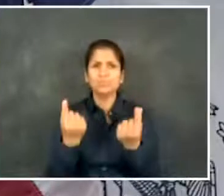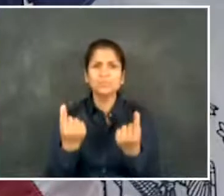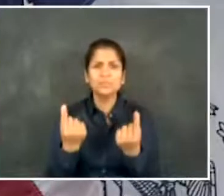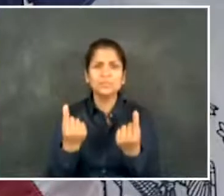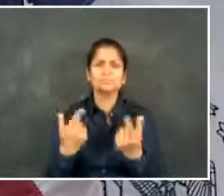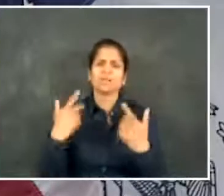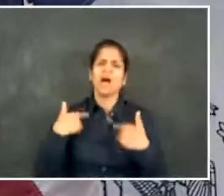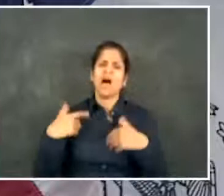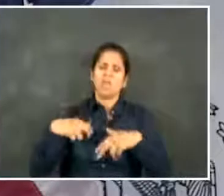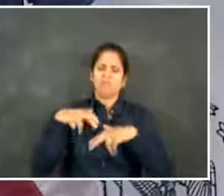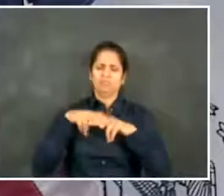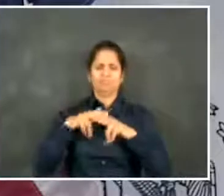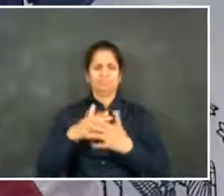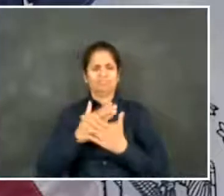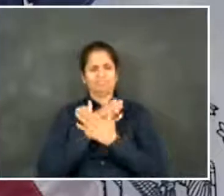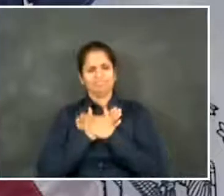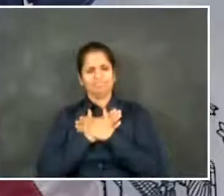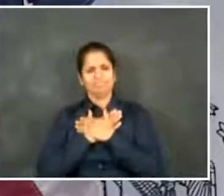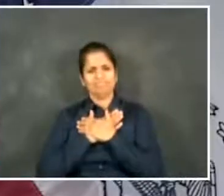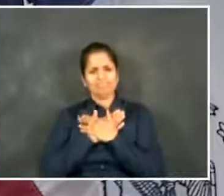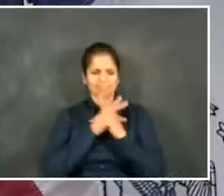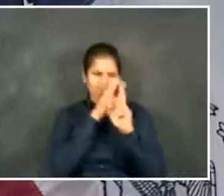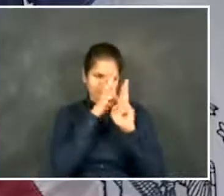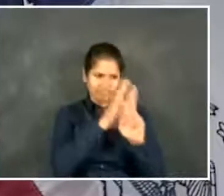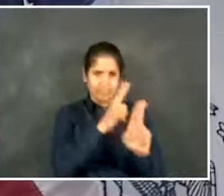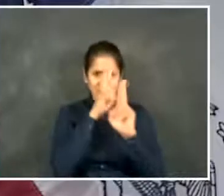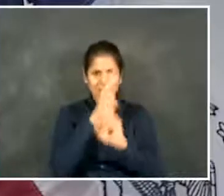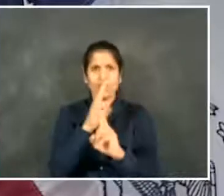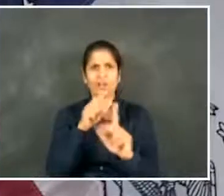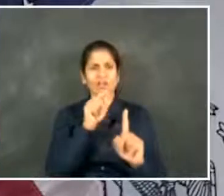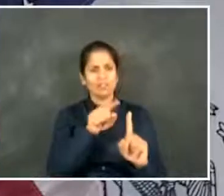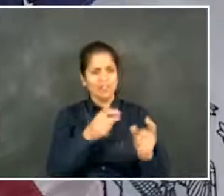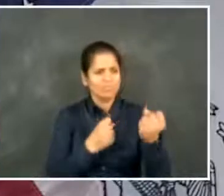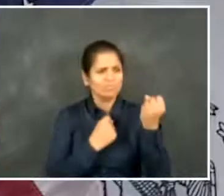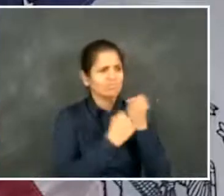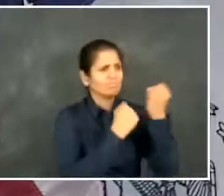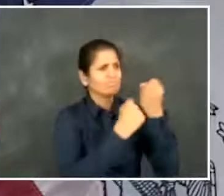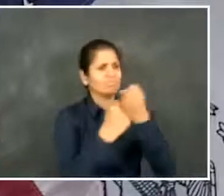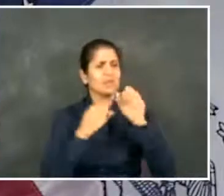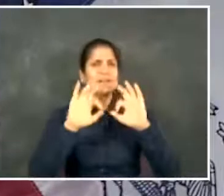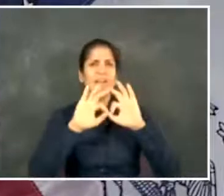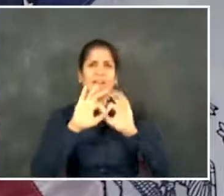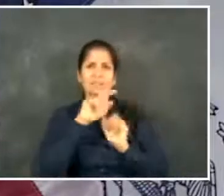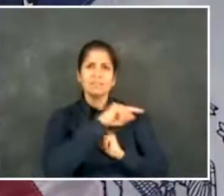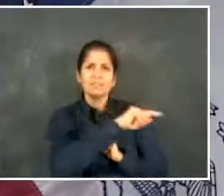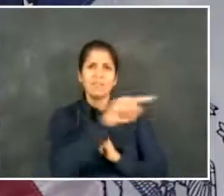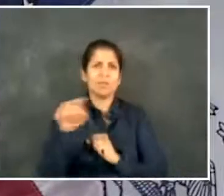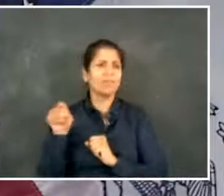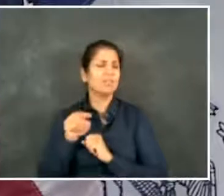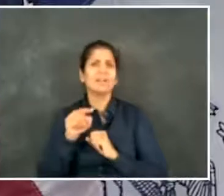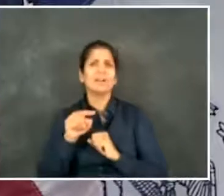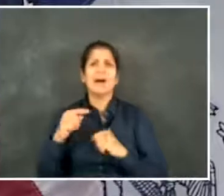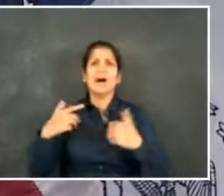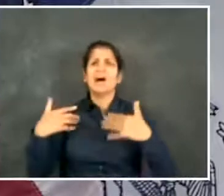is to be fighting still this battle every day and have lost someone who served with you.